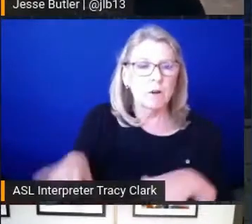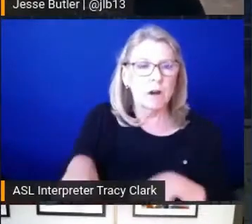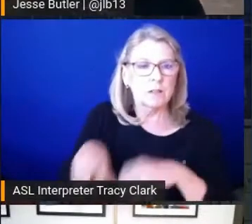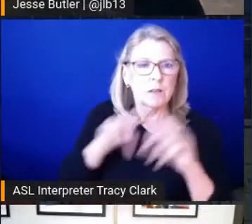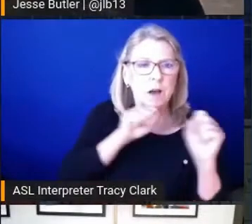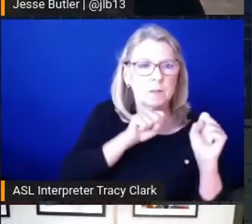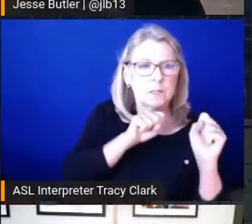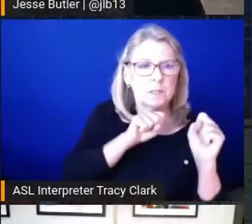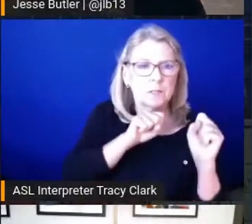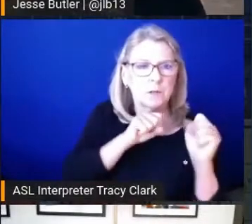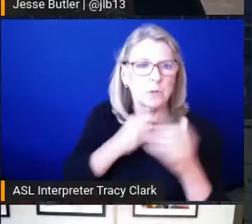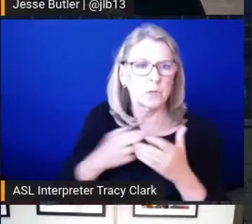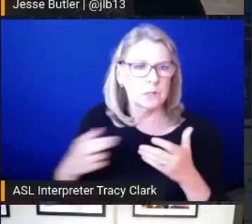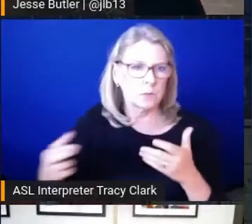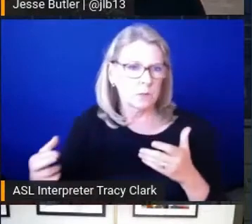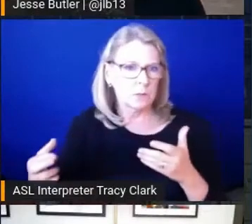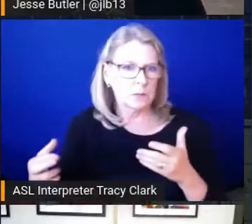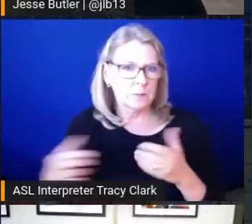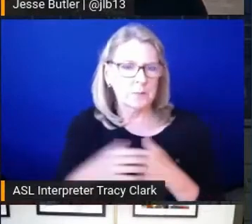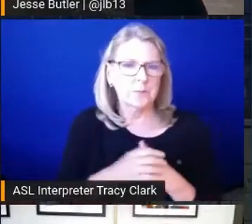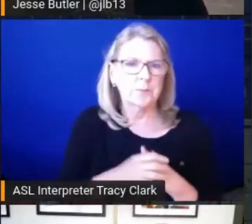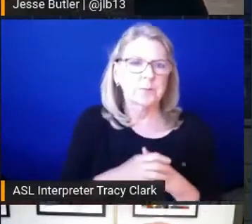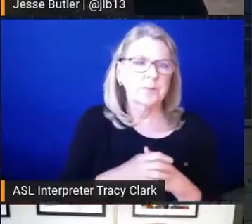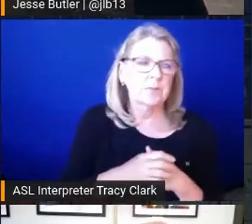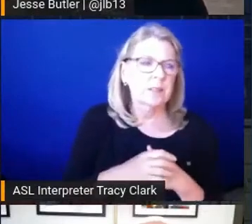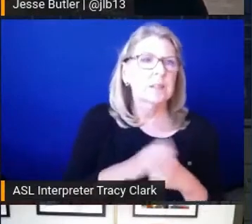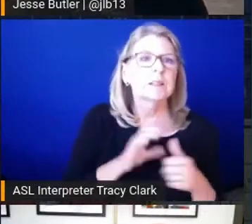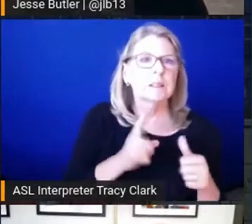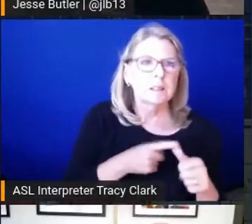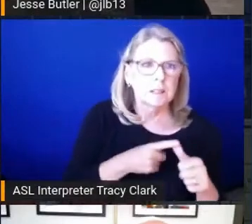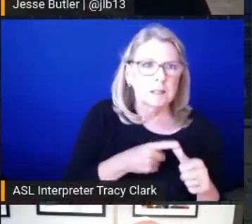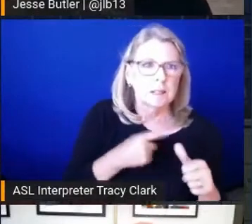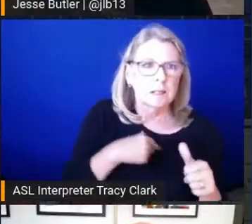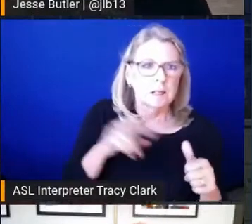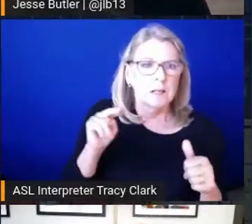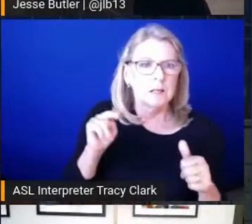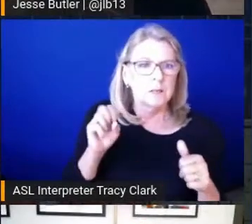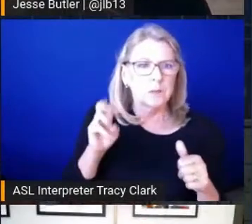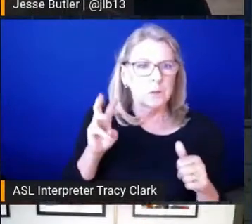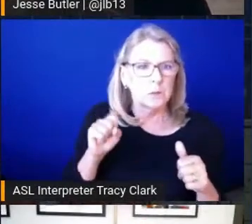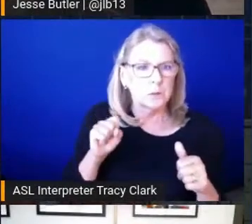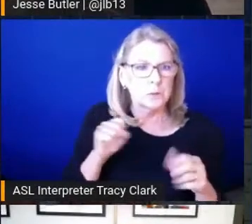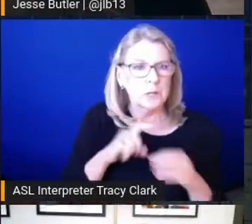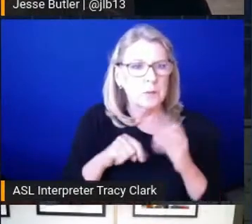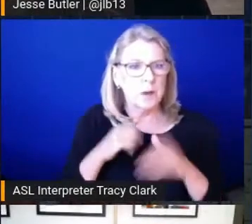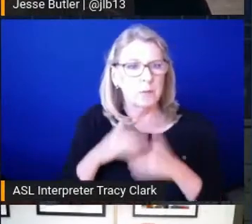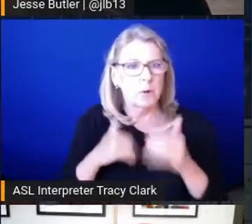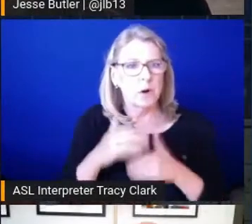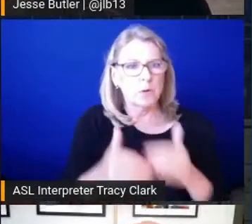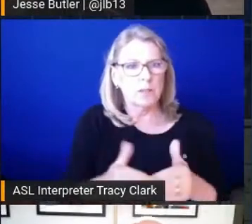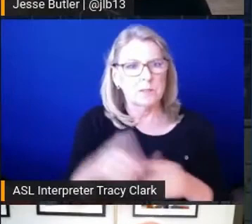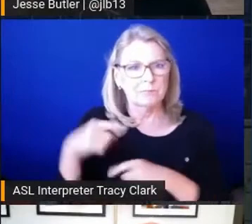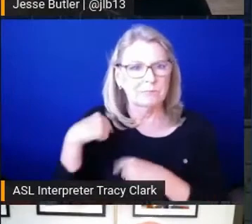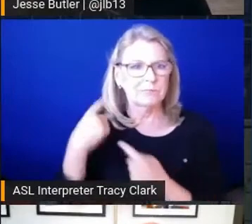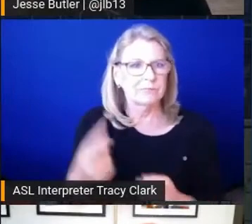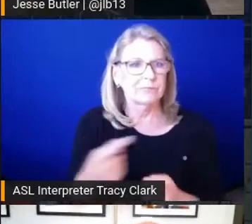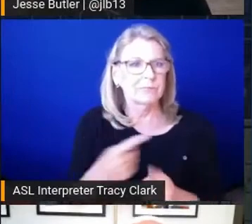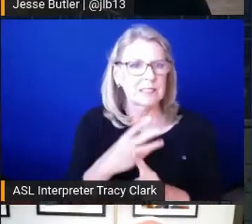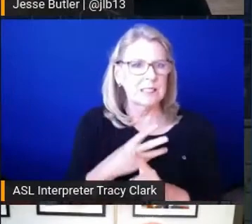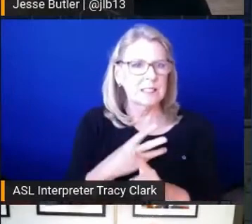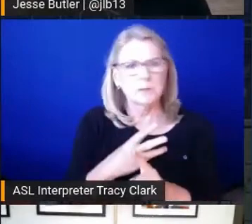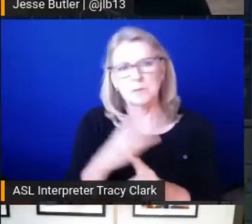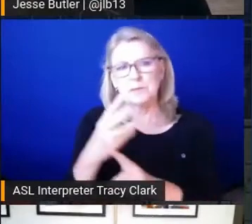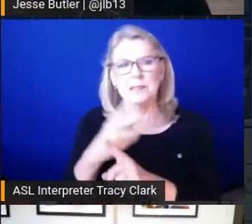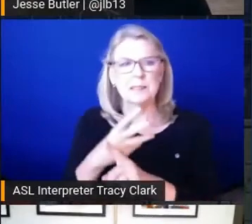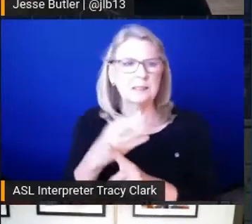Okay, so we've got some news about progress that we've had over the last 6 months. Well, not 6 to 9 months in the